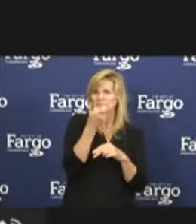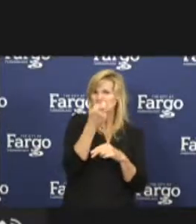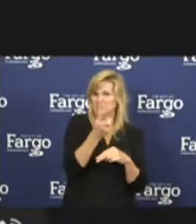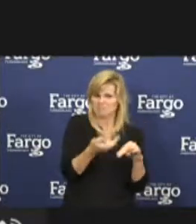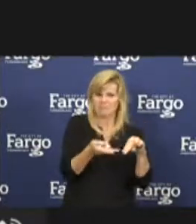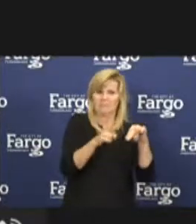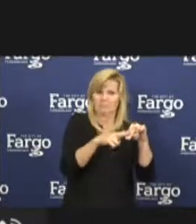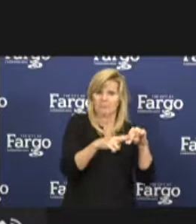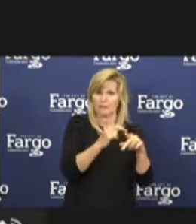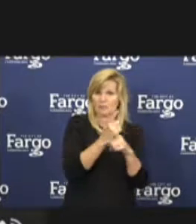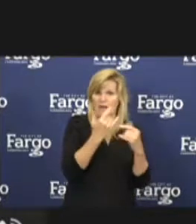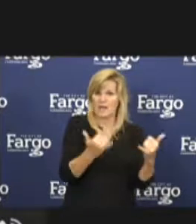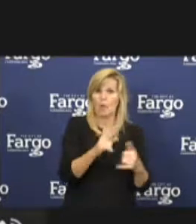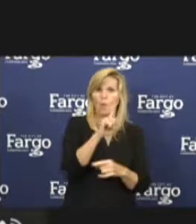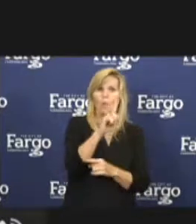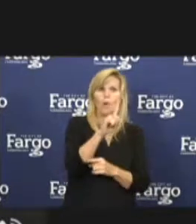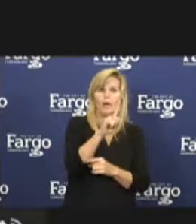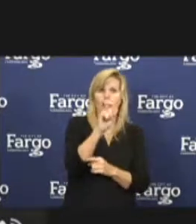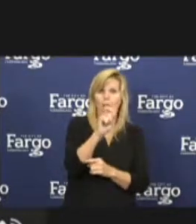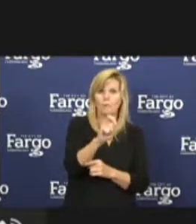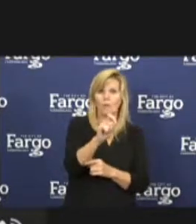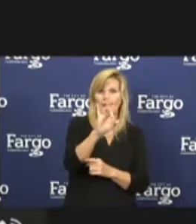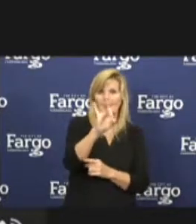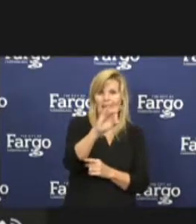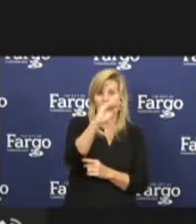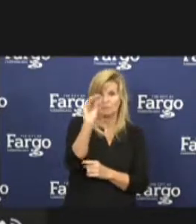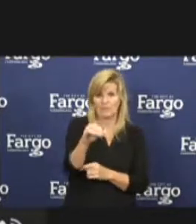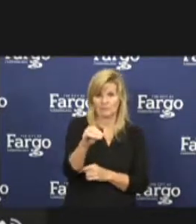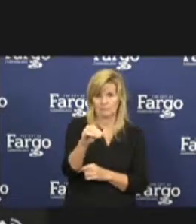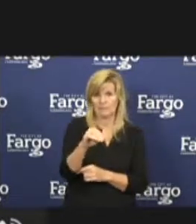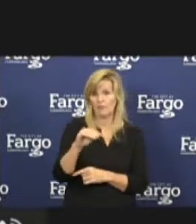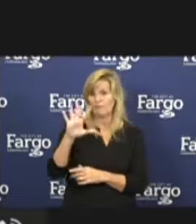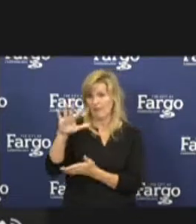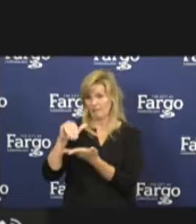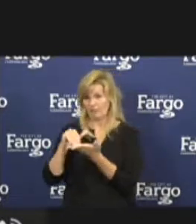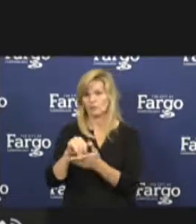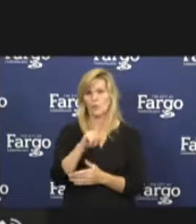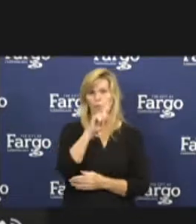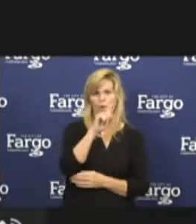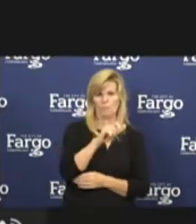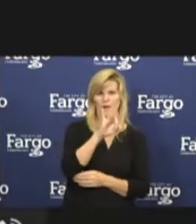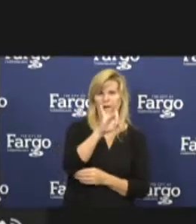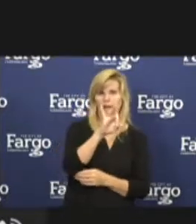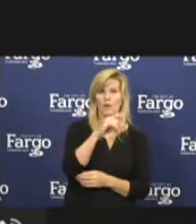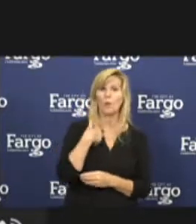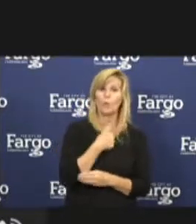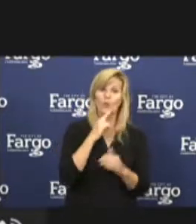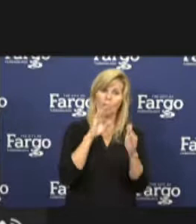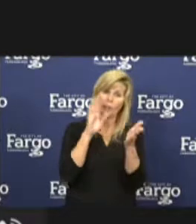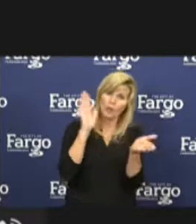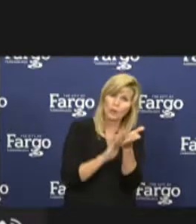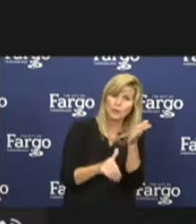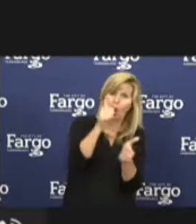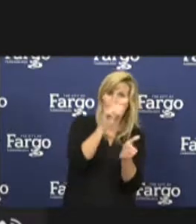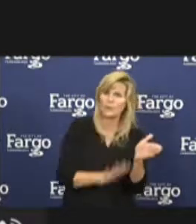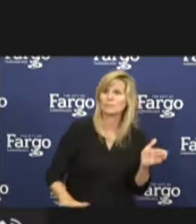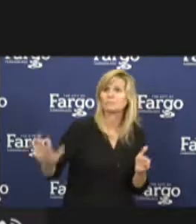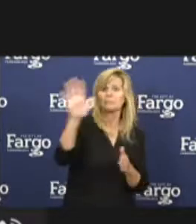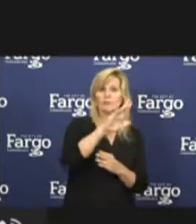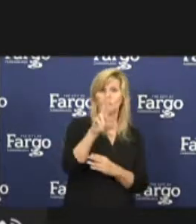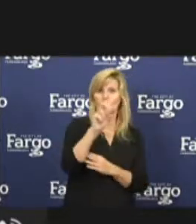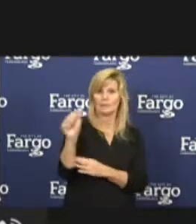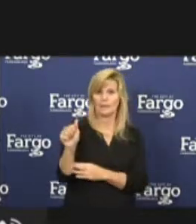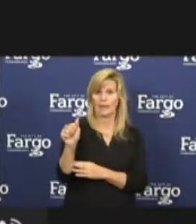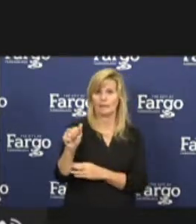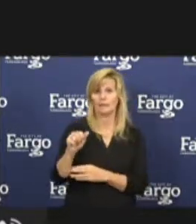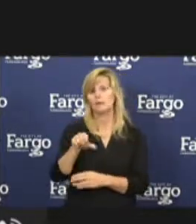are currently at 1.8%. This is one of the lowest rates in the country. Generally, positivity rates